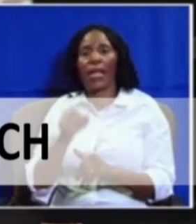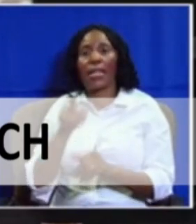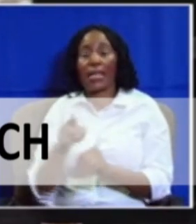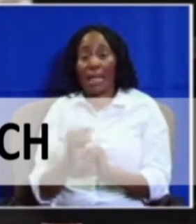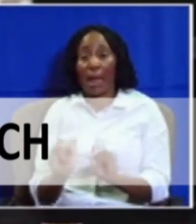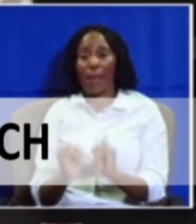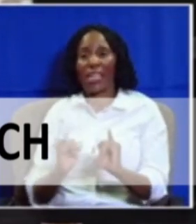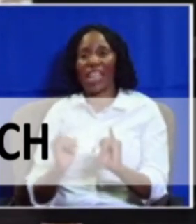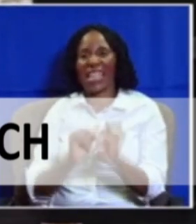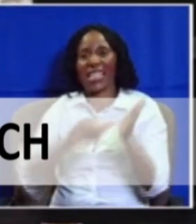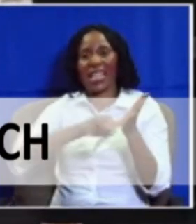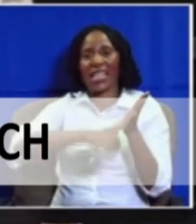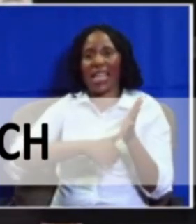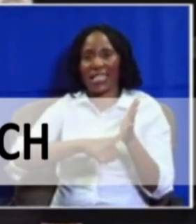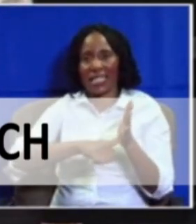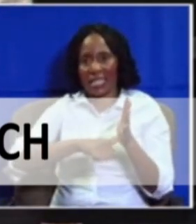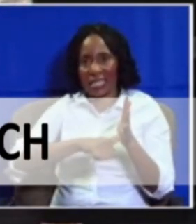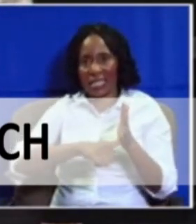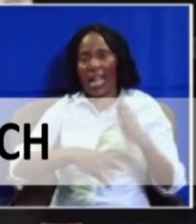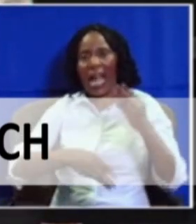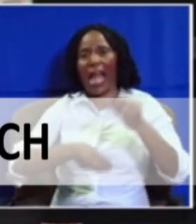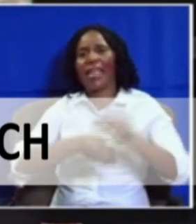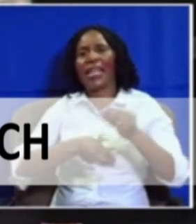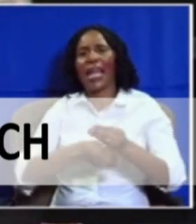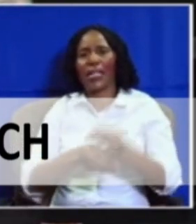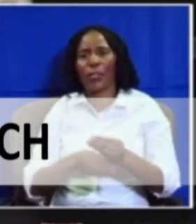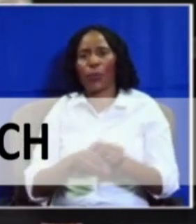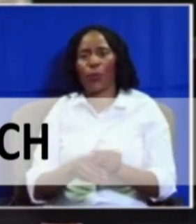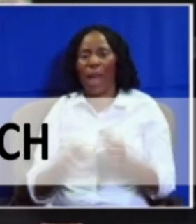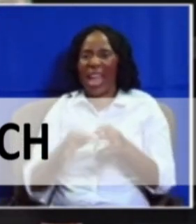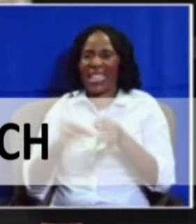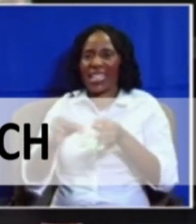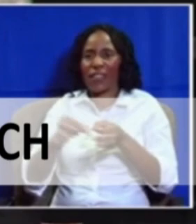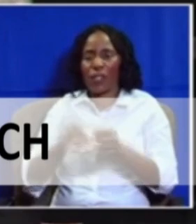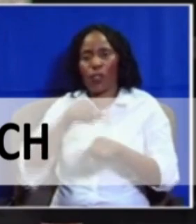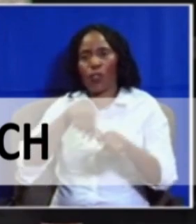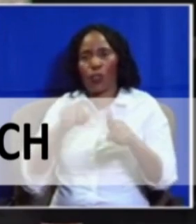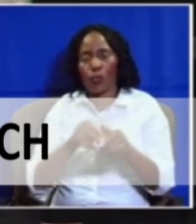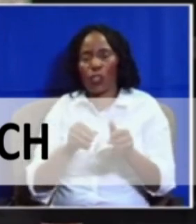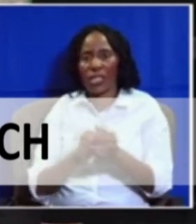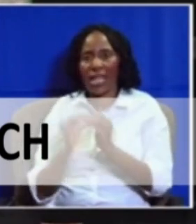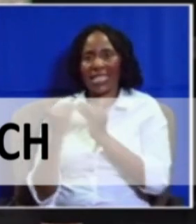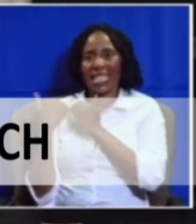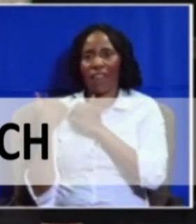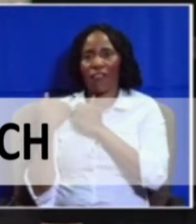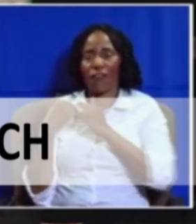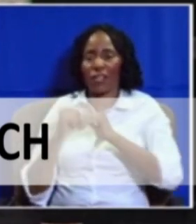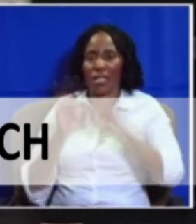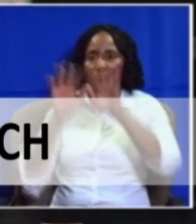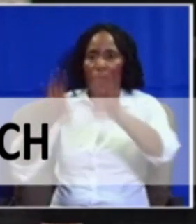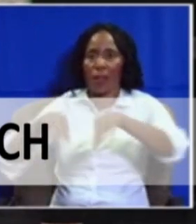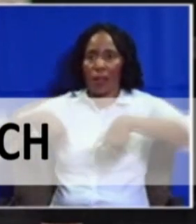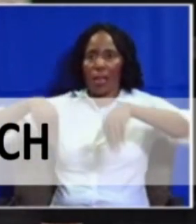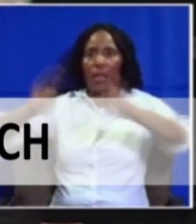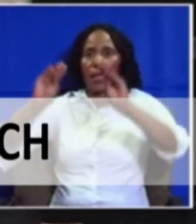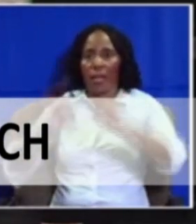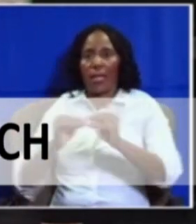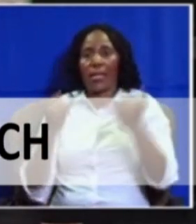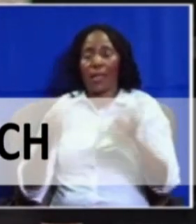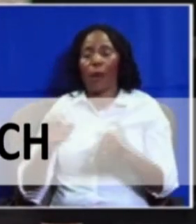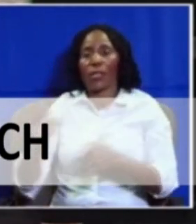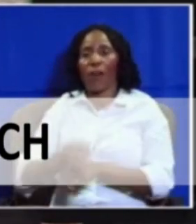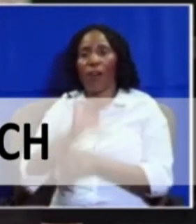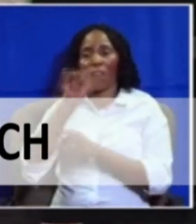grants added to the country's already extensive social safety net. South Africa now pays grants to more than 46%